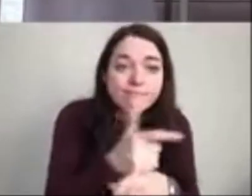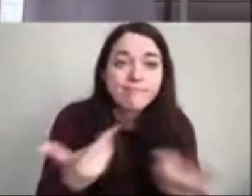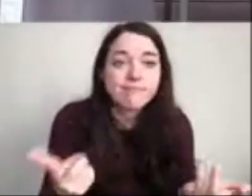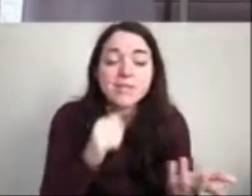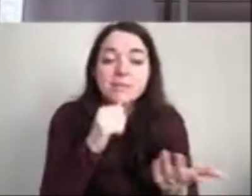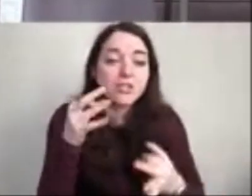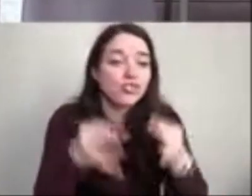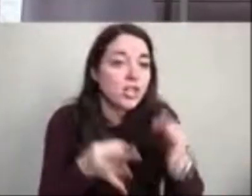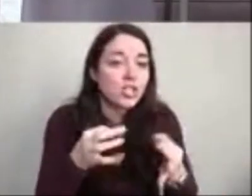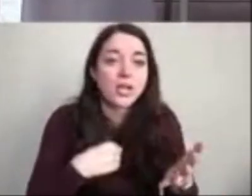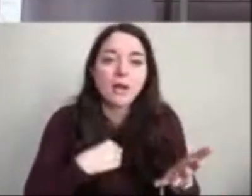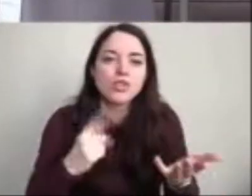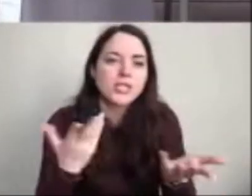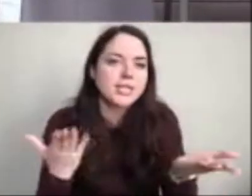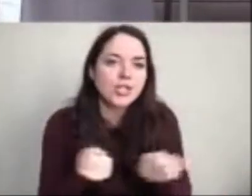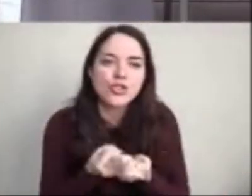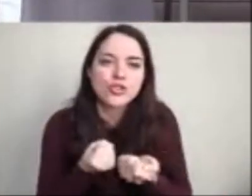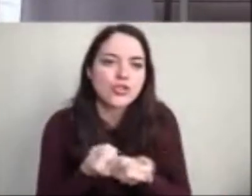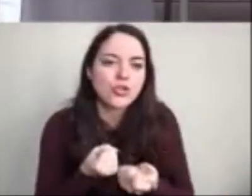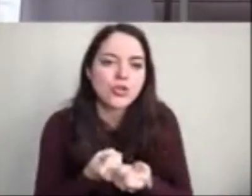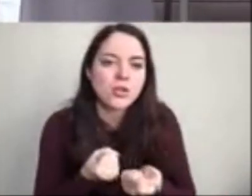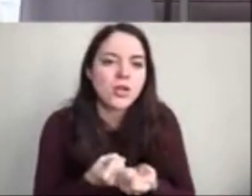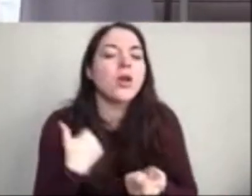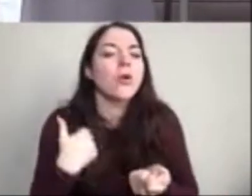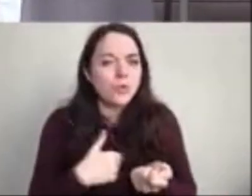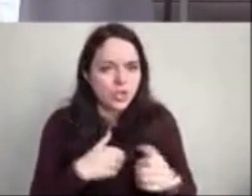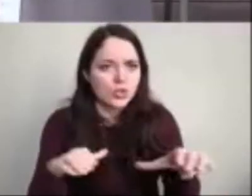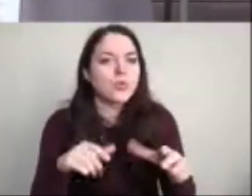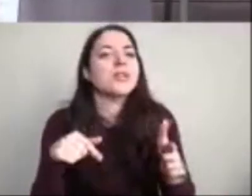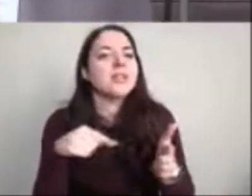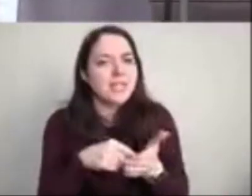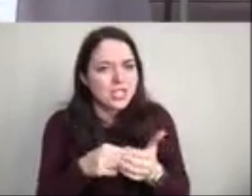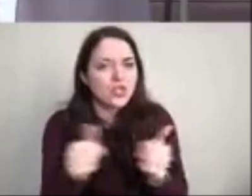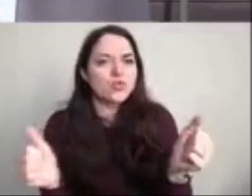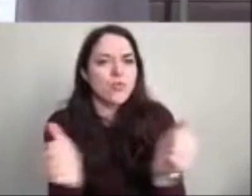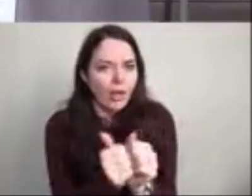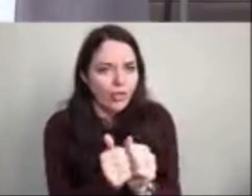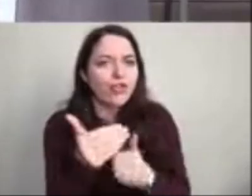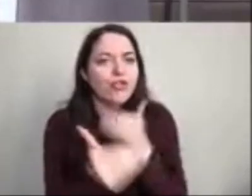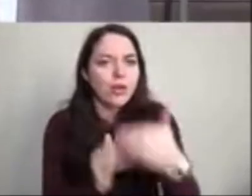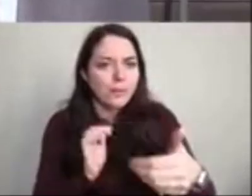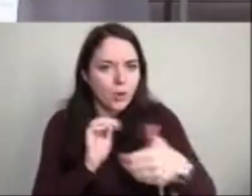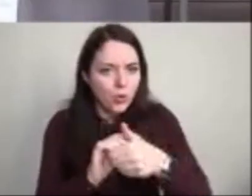judging. I'm just there. We're going to do this together. We're going to partner.